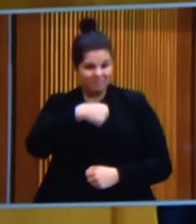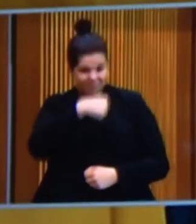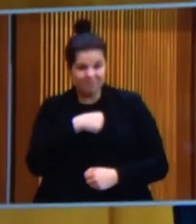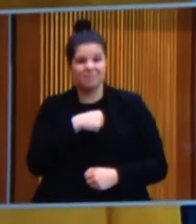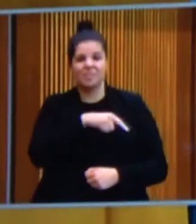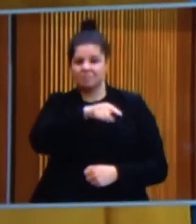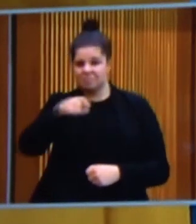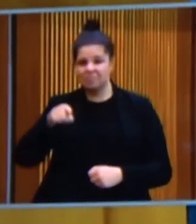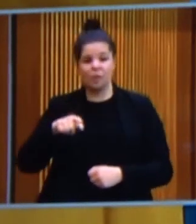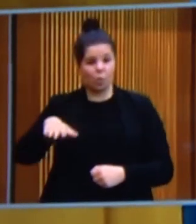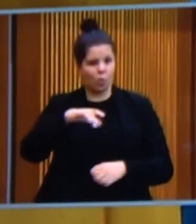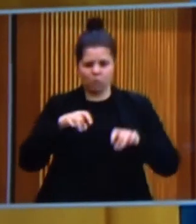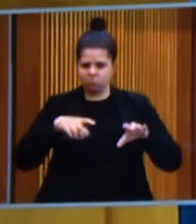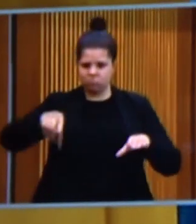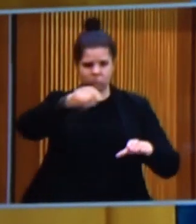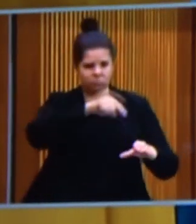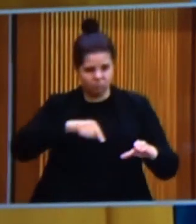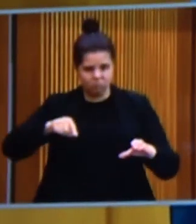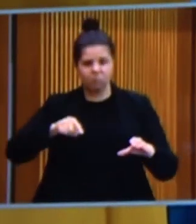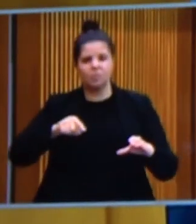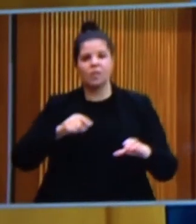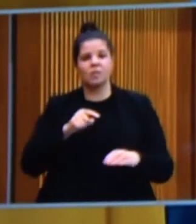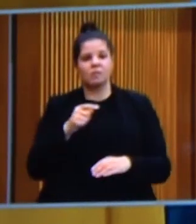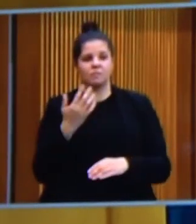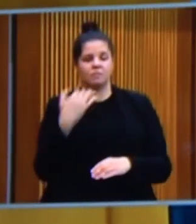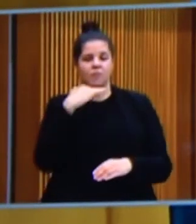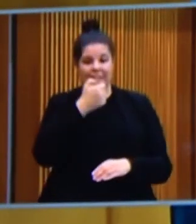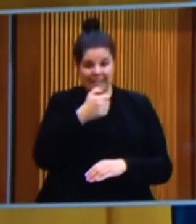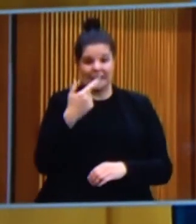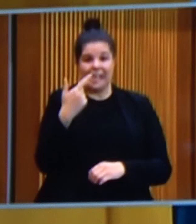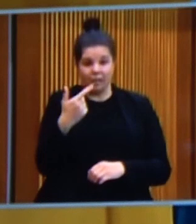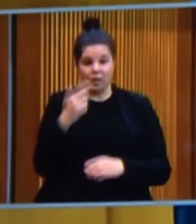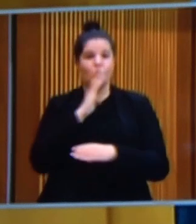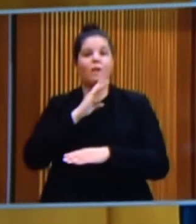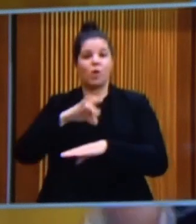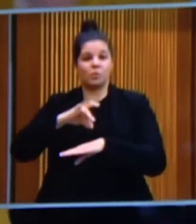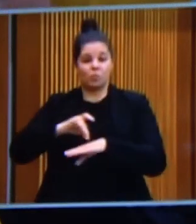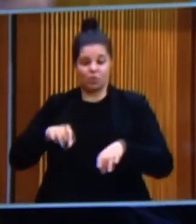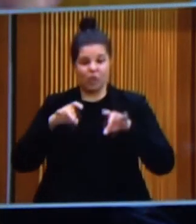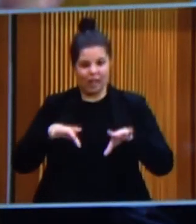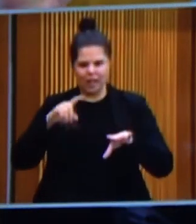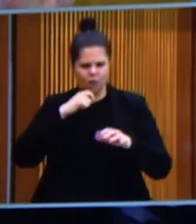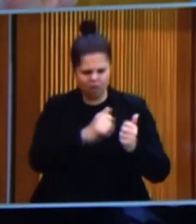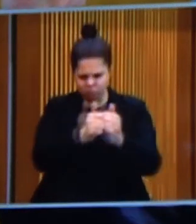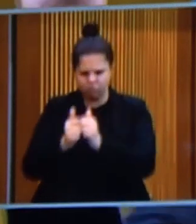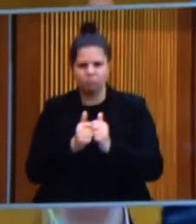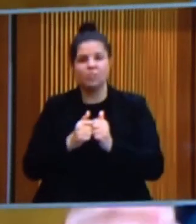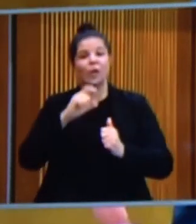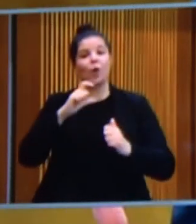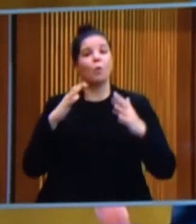all 657 private hospitals in Australia, and we're doing this with a Commonwealth